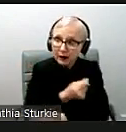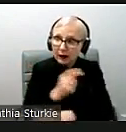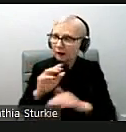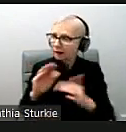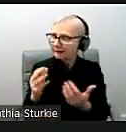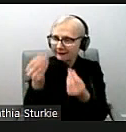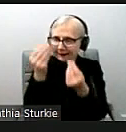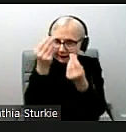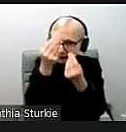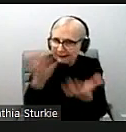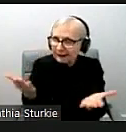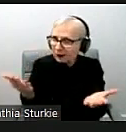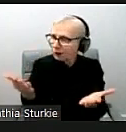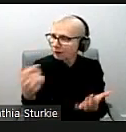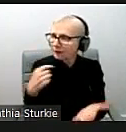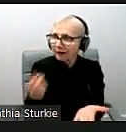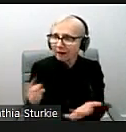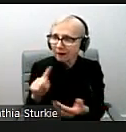like that?